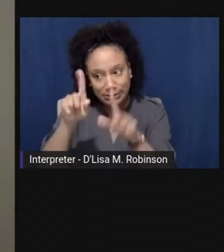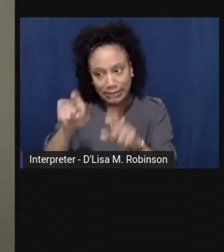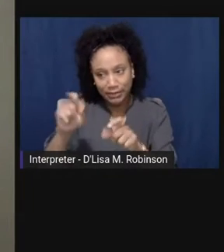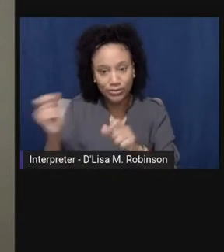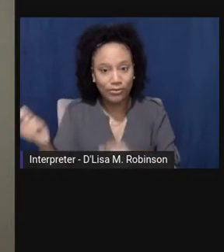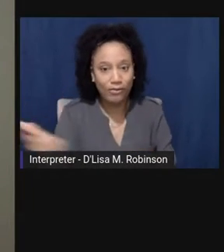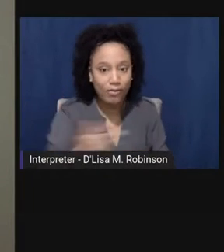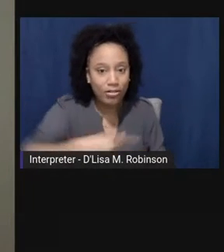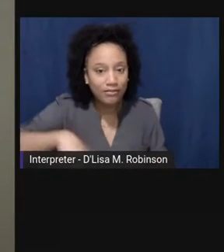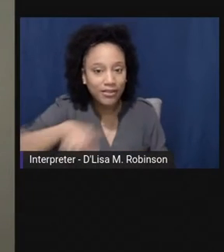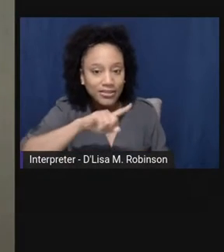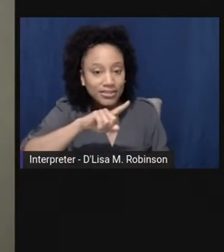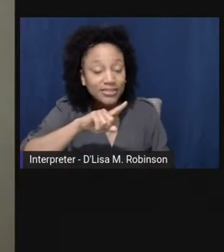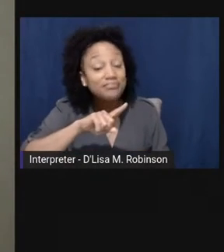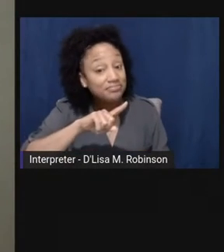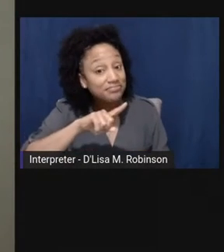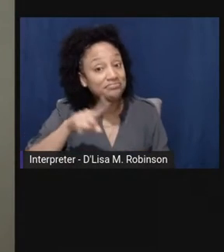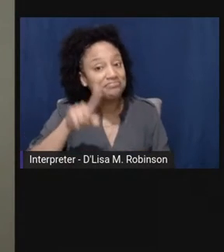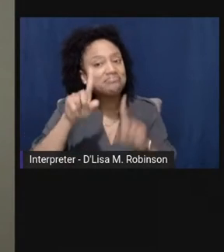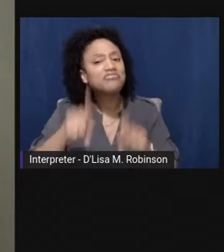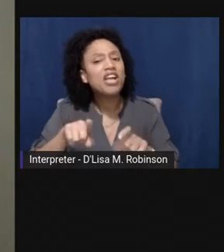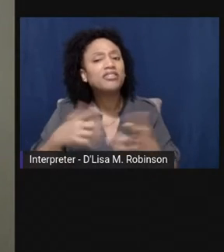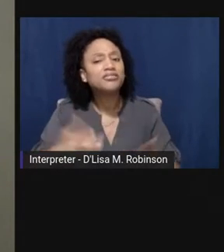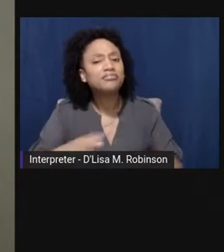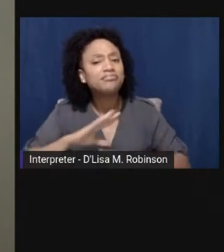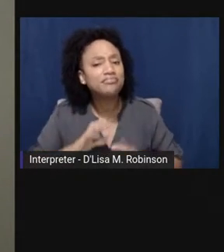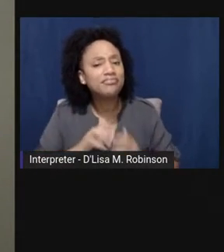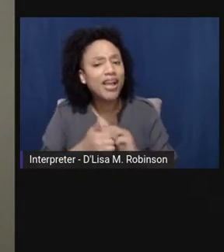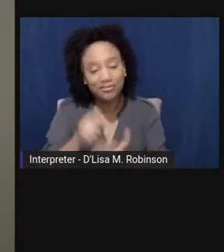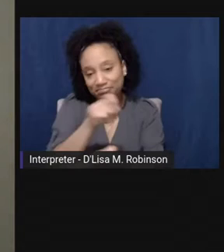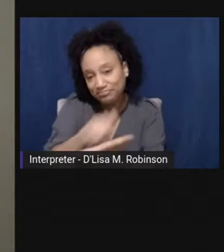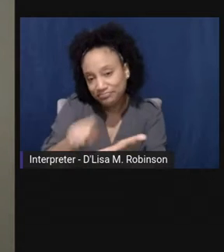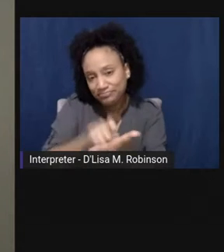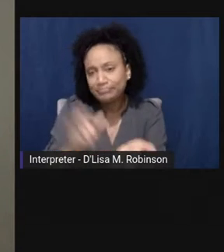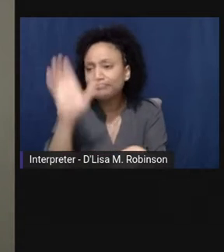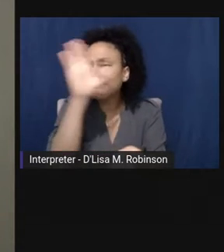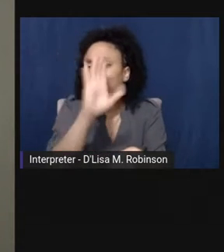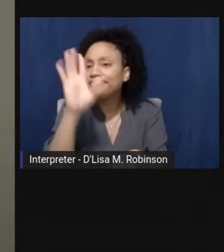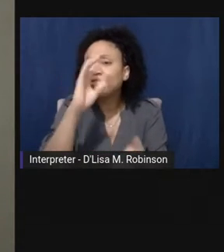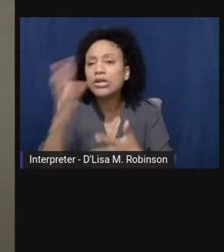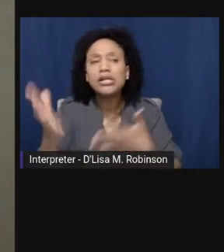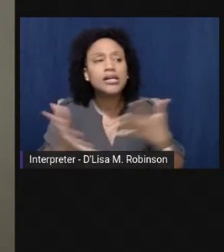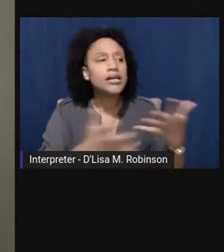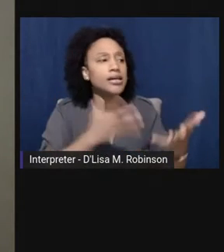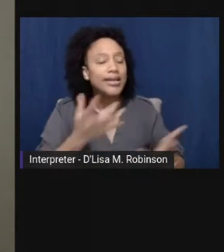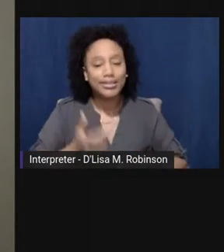us. And to meet those challenges, I write in search of inspiration.